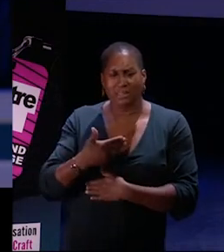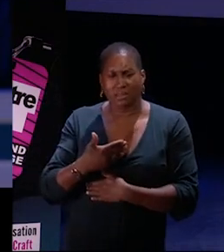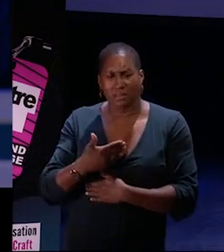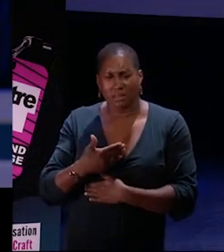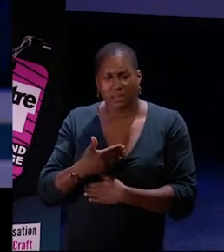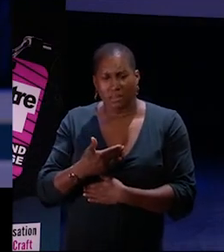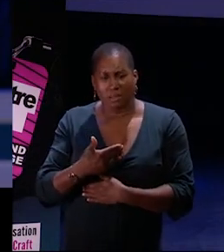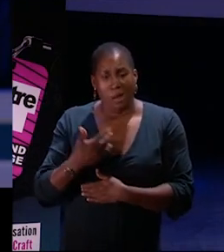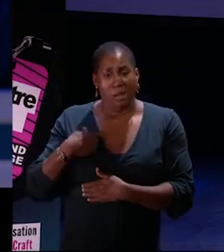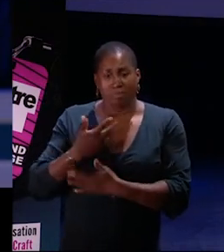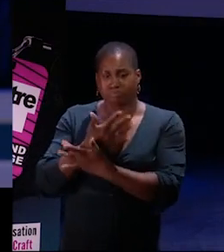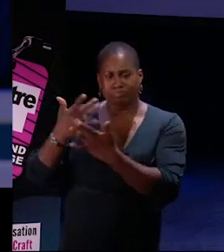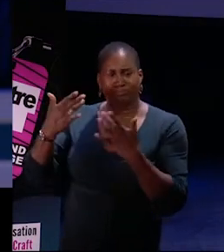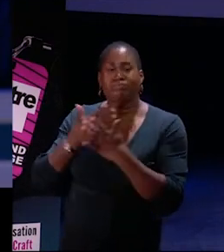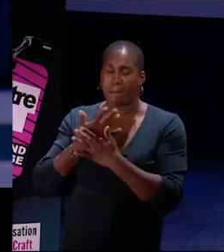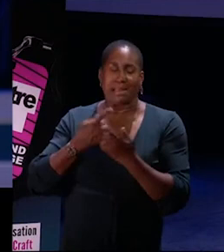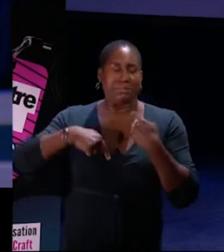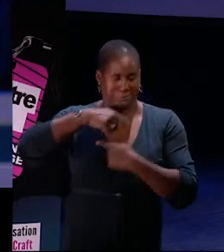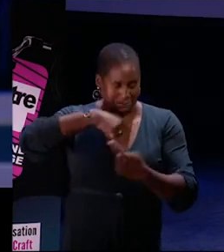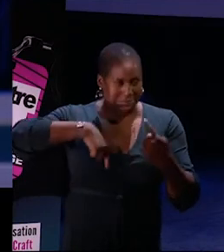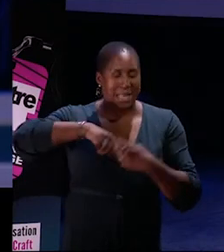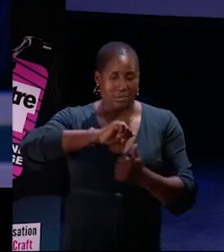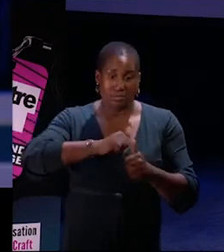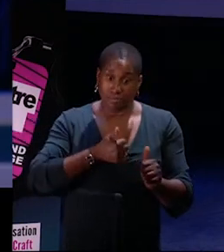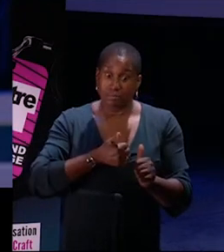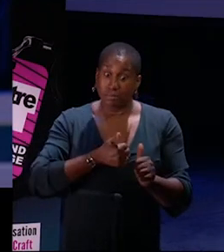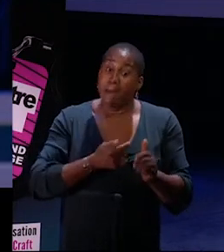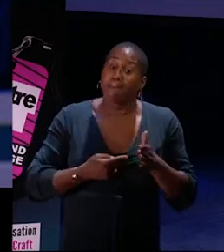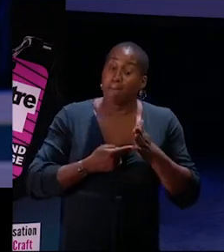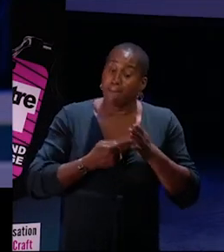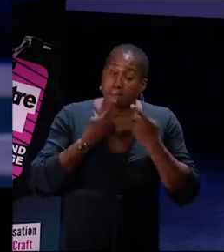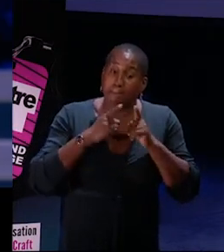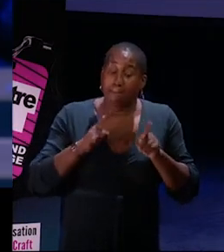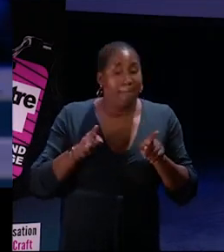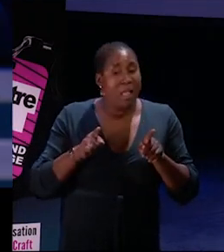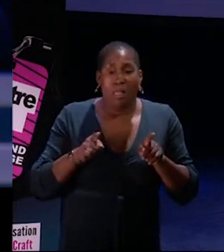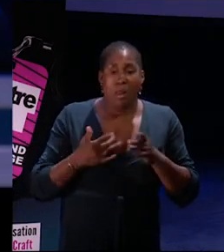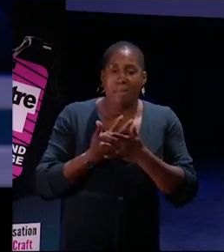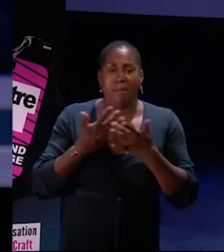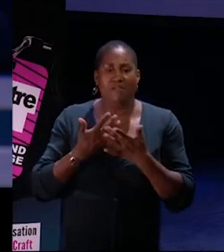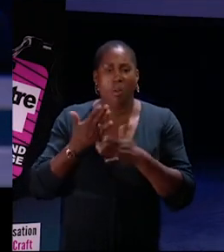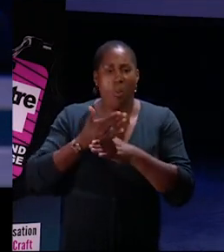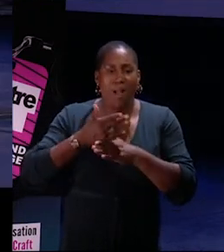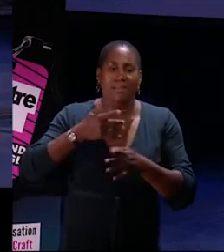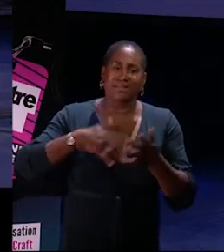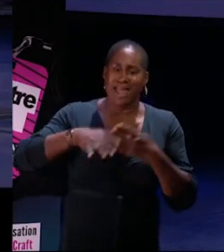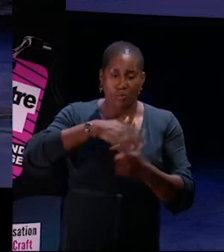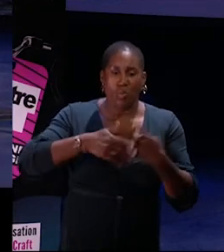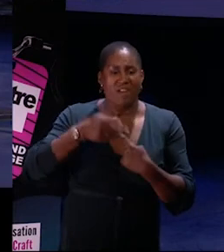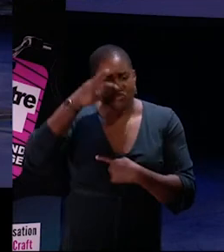worth noting that there's a lot of people that work in technical theatre with neurodiversity, with